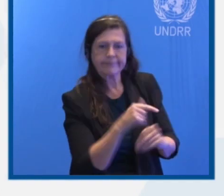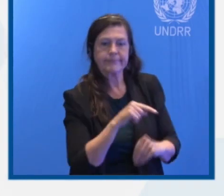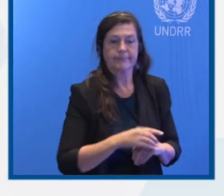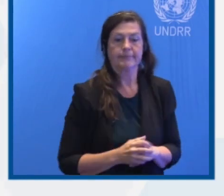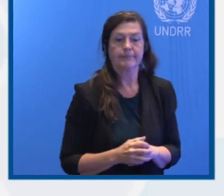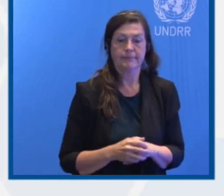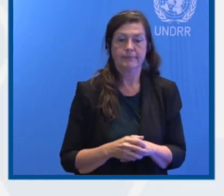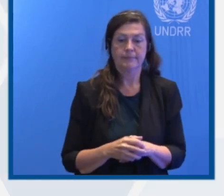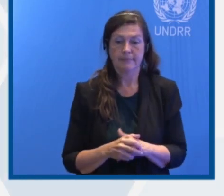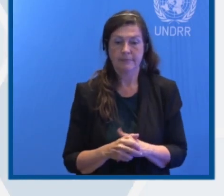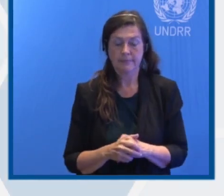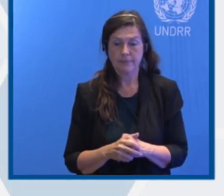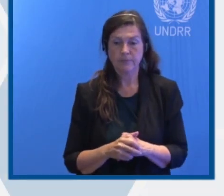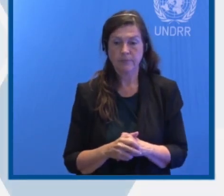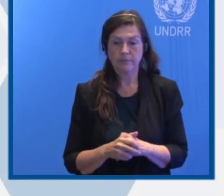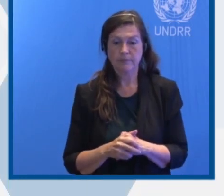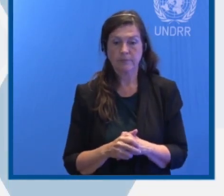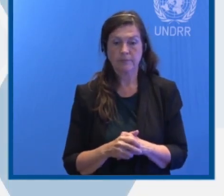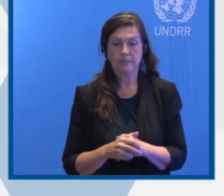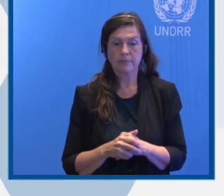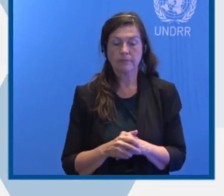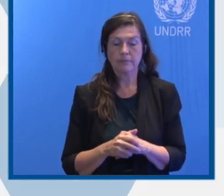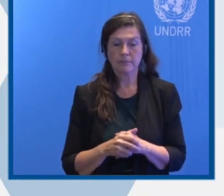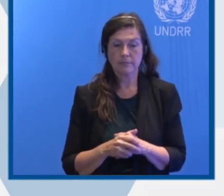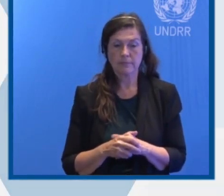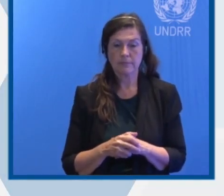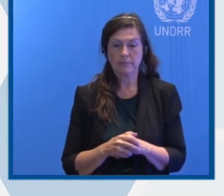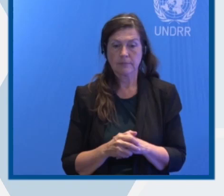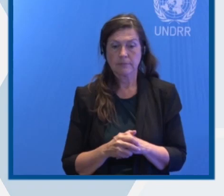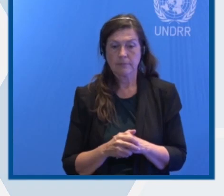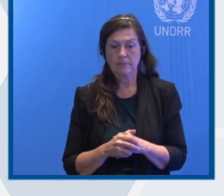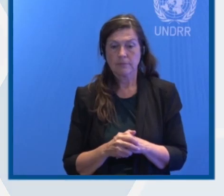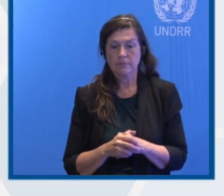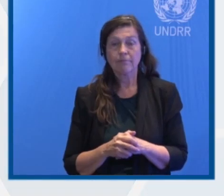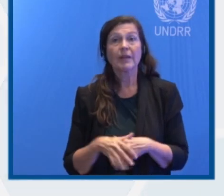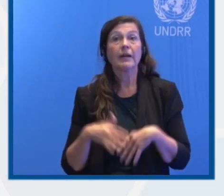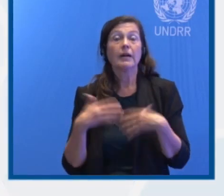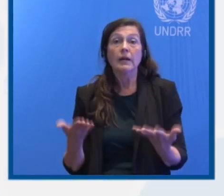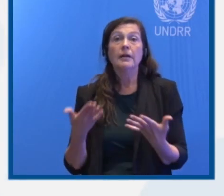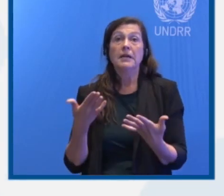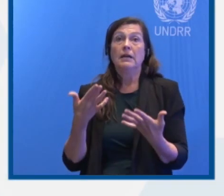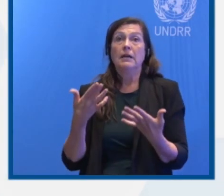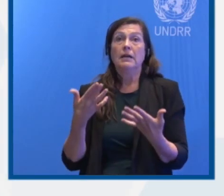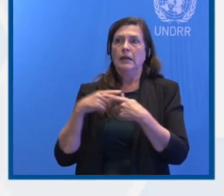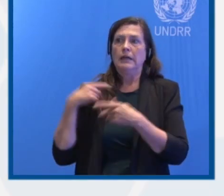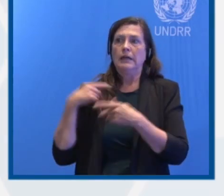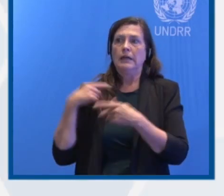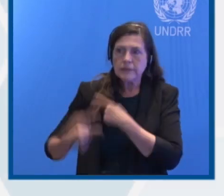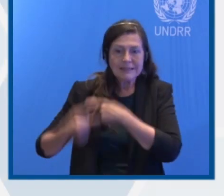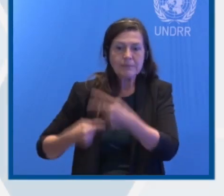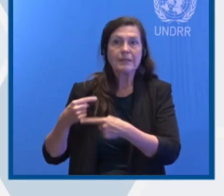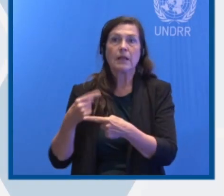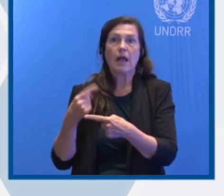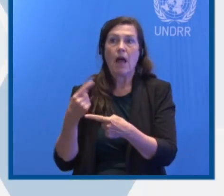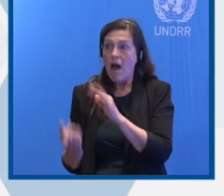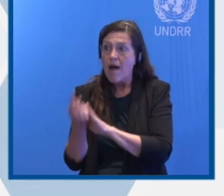systematic and everyday risks in the built environment, as well as where the hazard